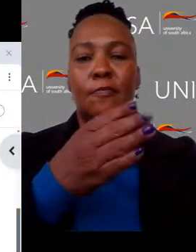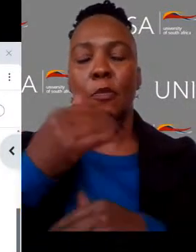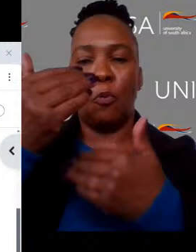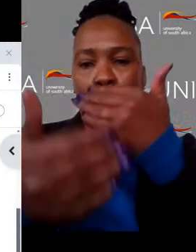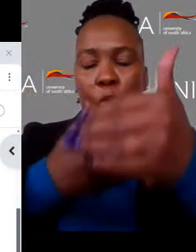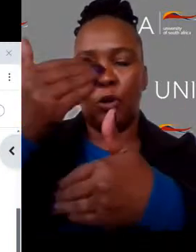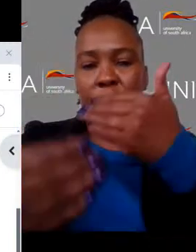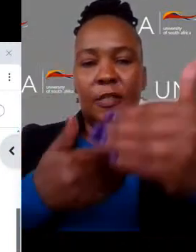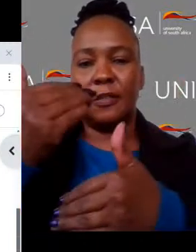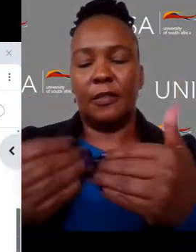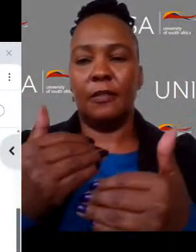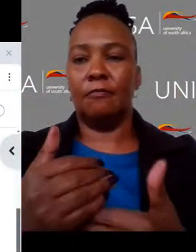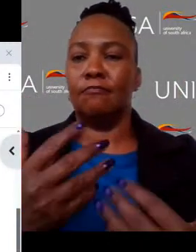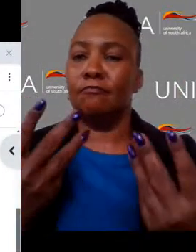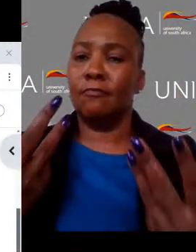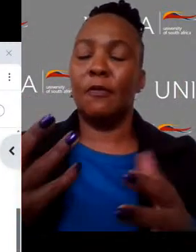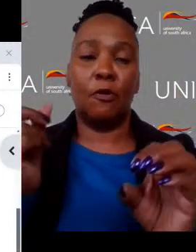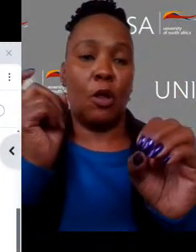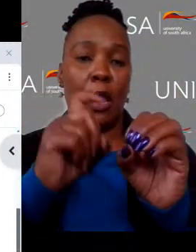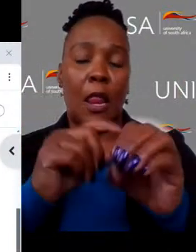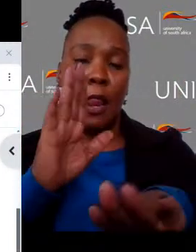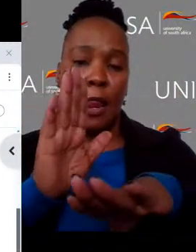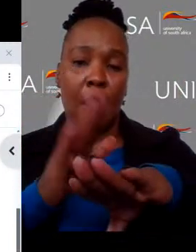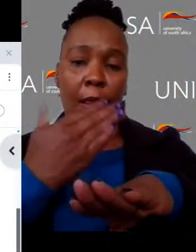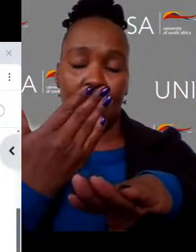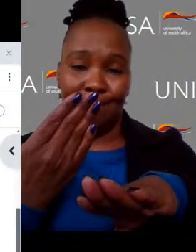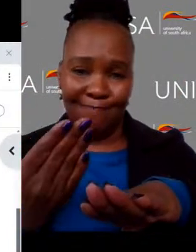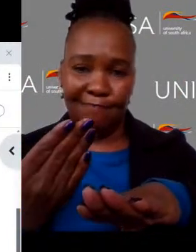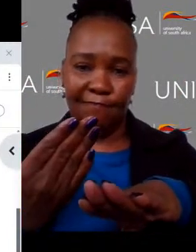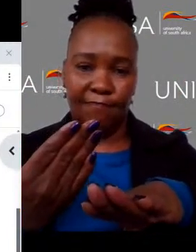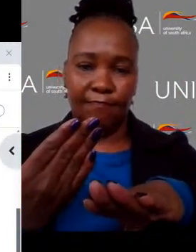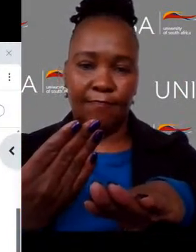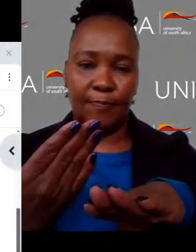continue. So if you did join a little bit late,